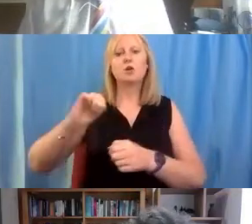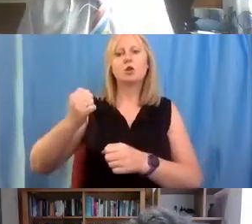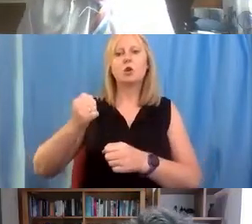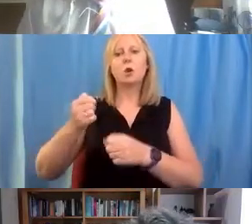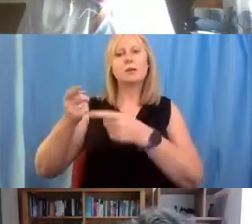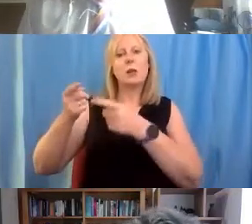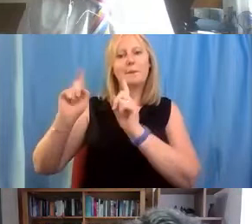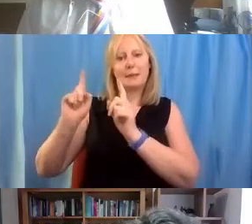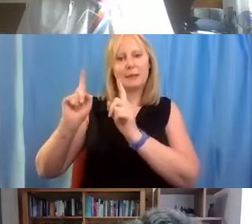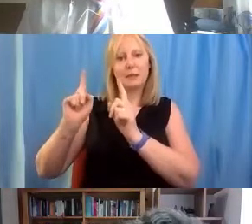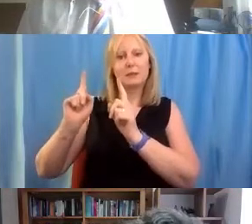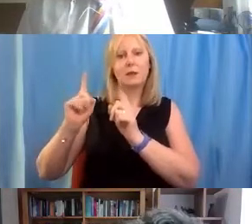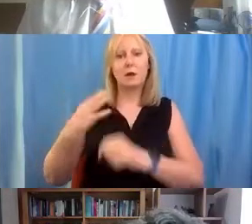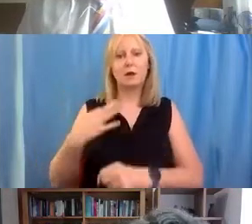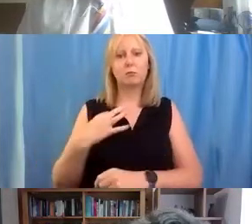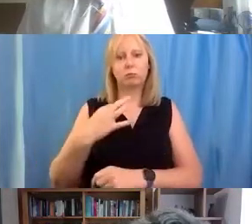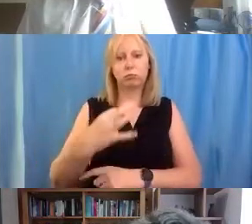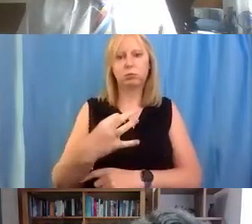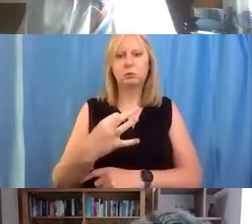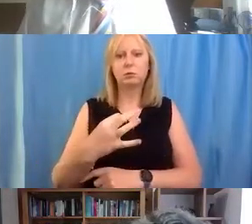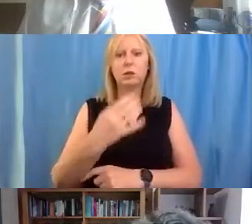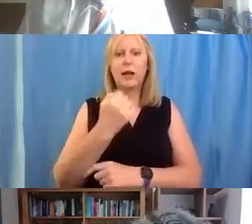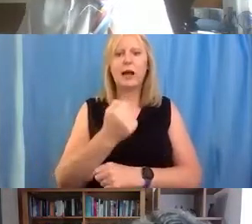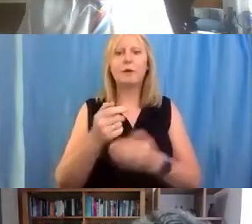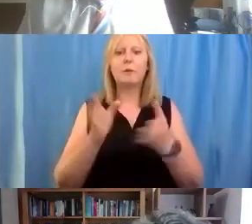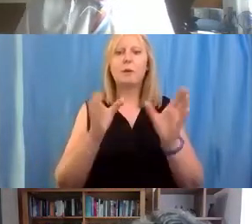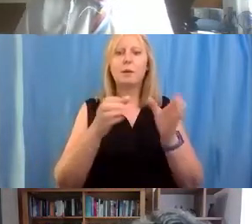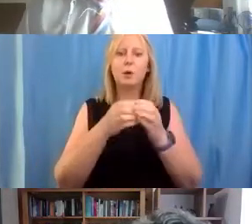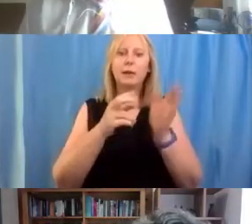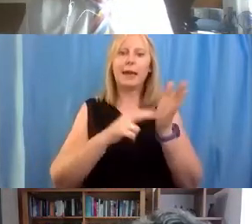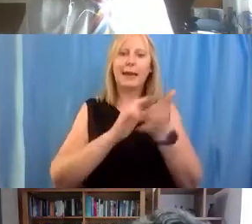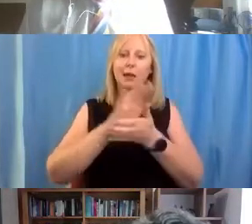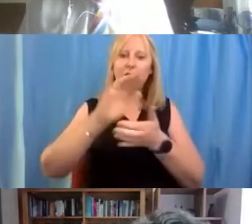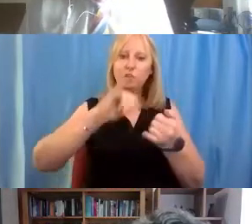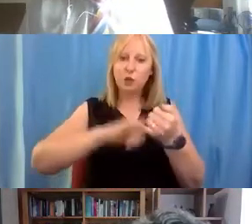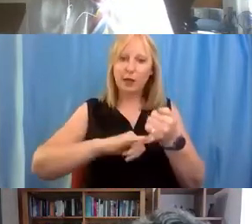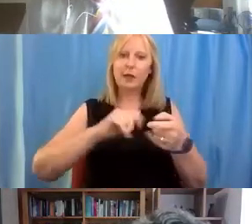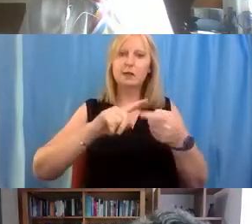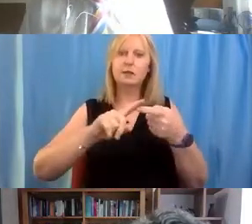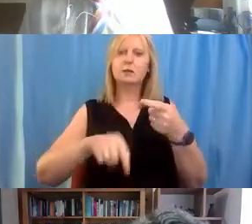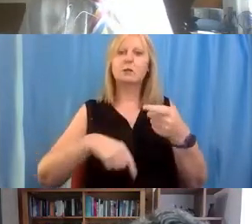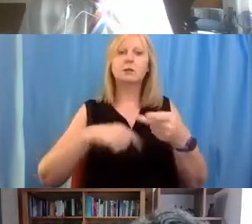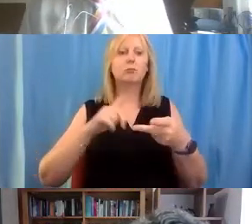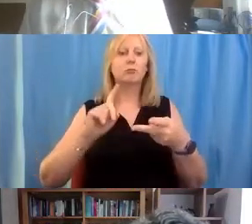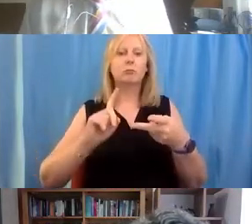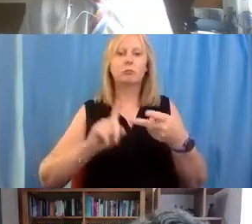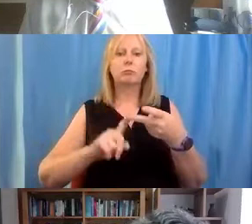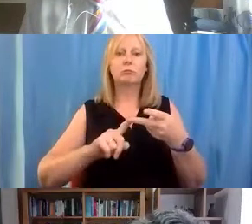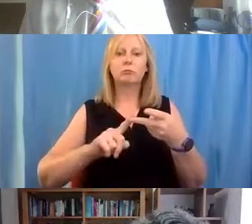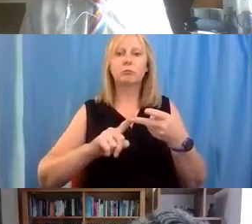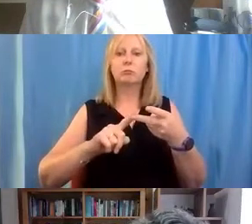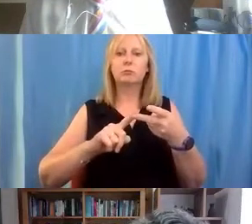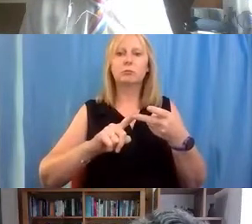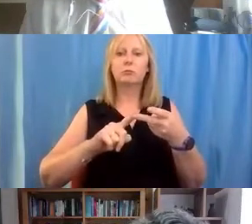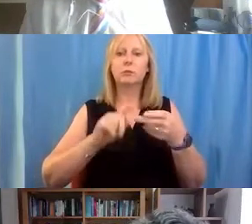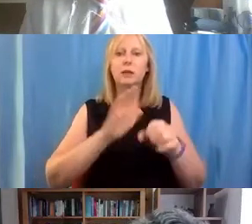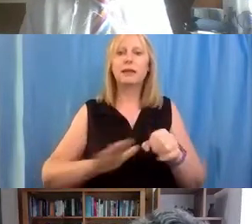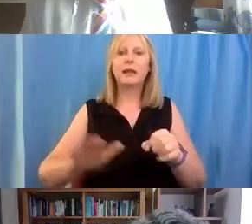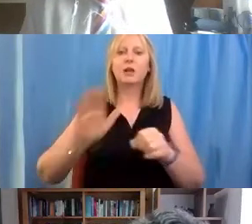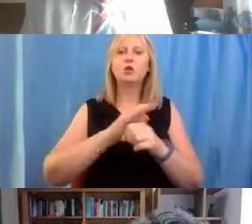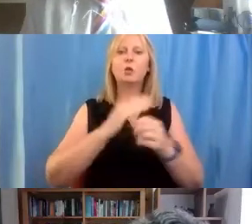So we have public bodies such as NHS bodies, national